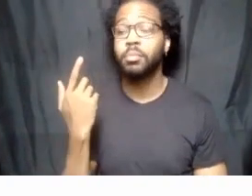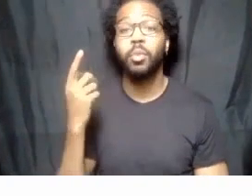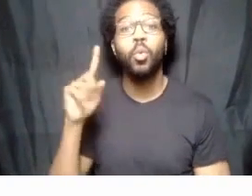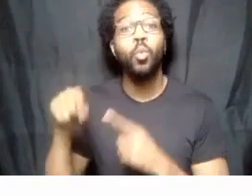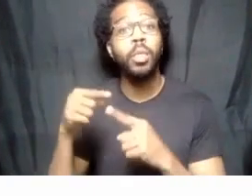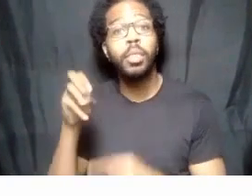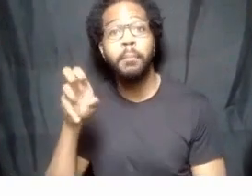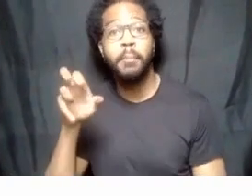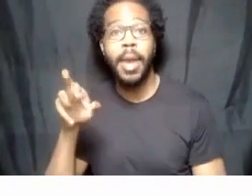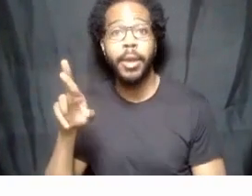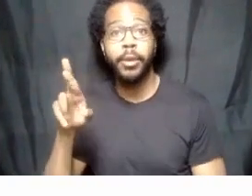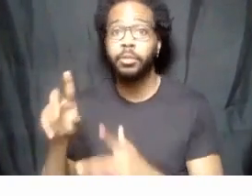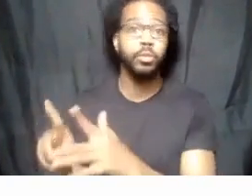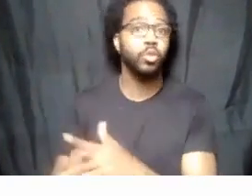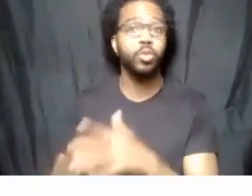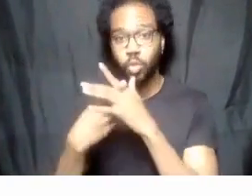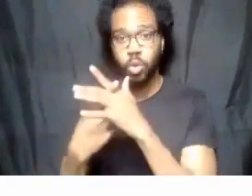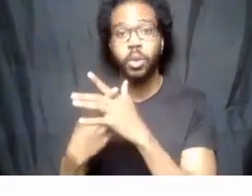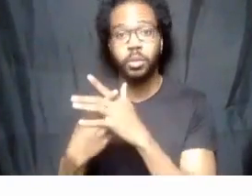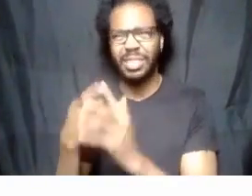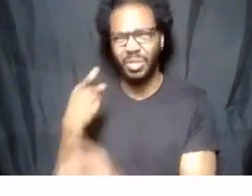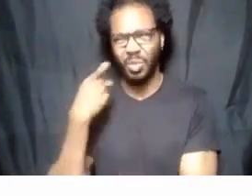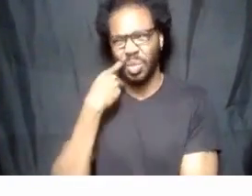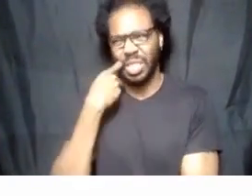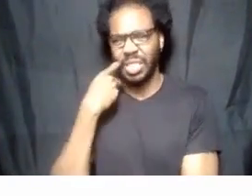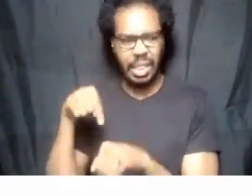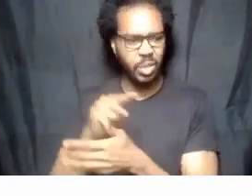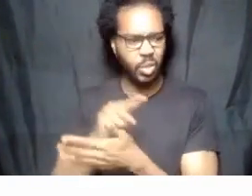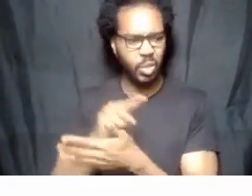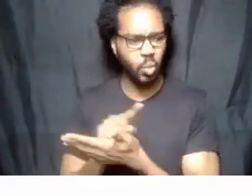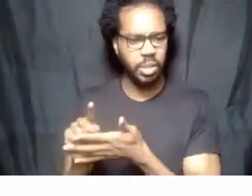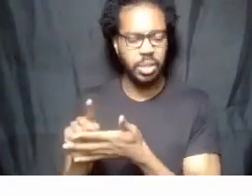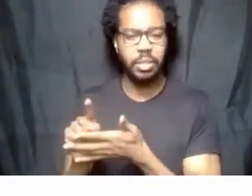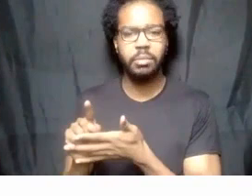kicked off, and she did just kick it off this week on,